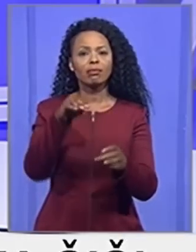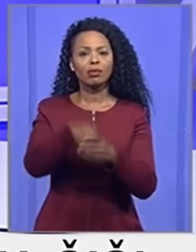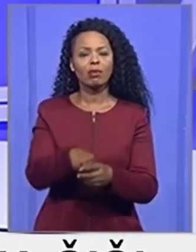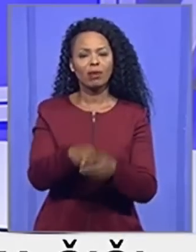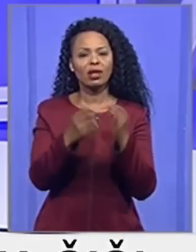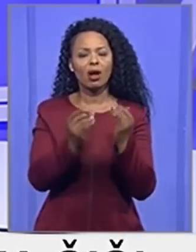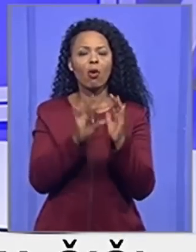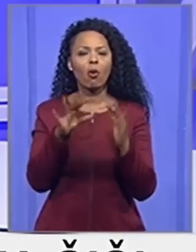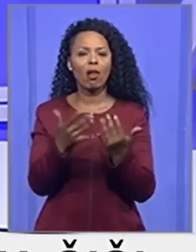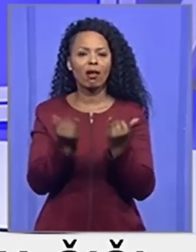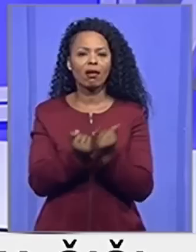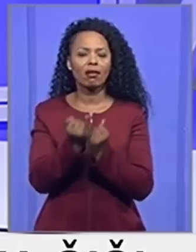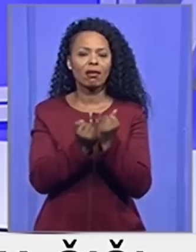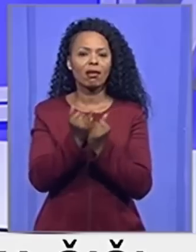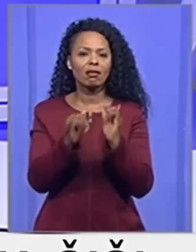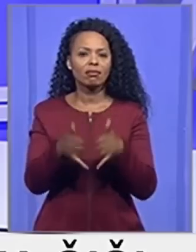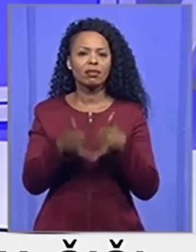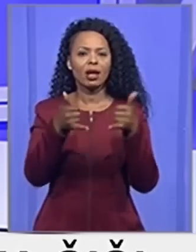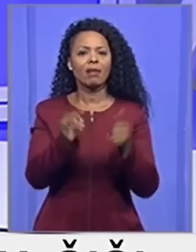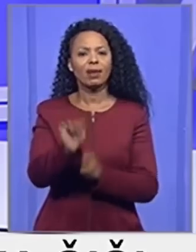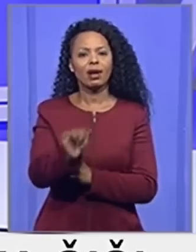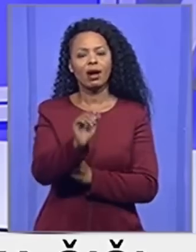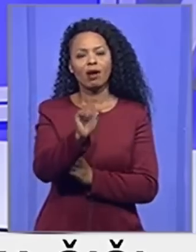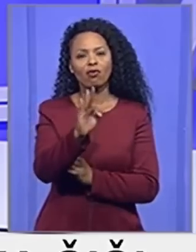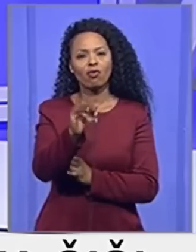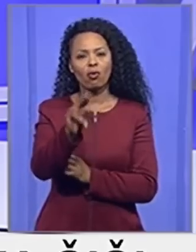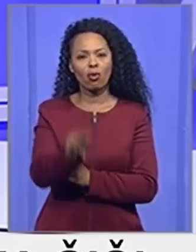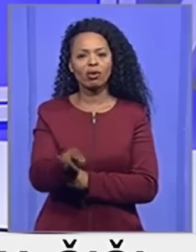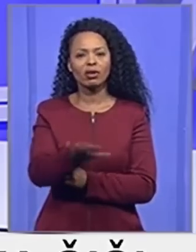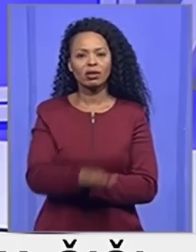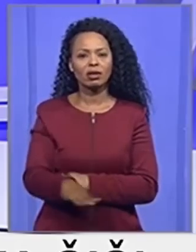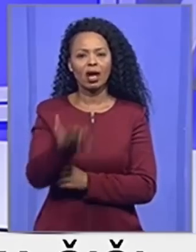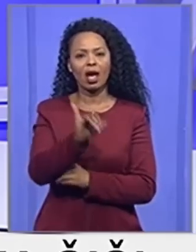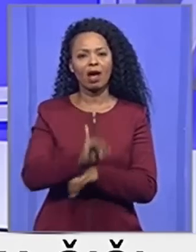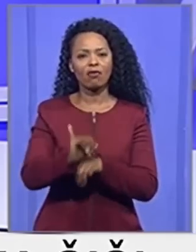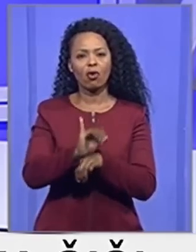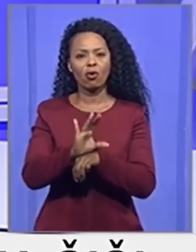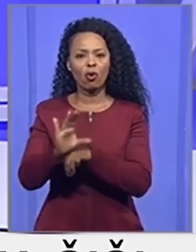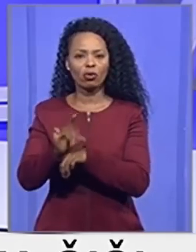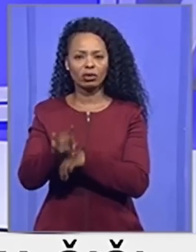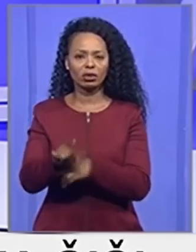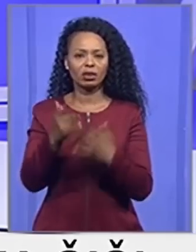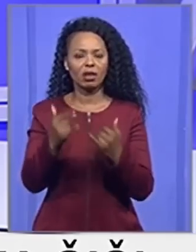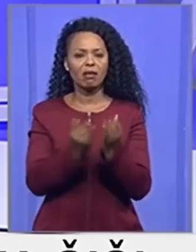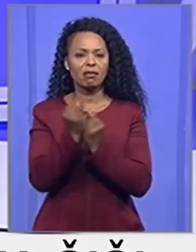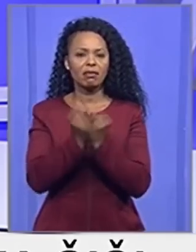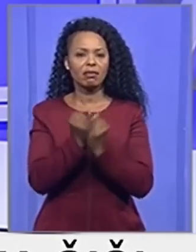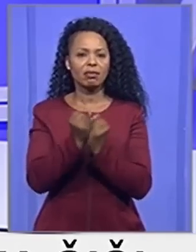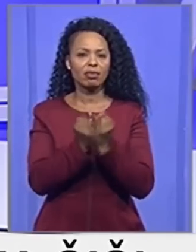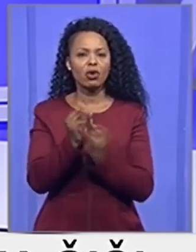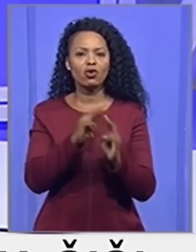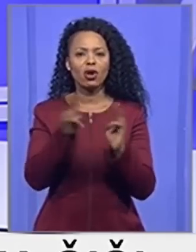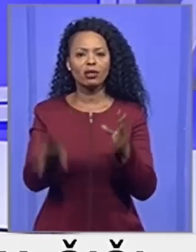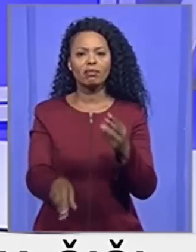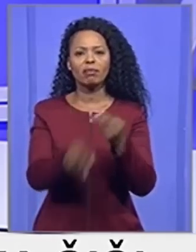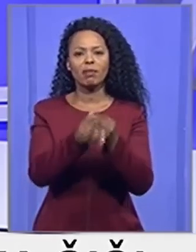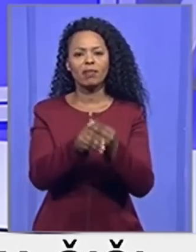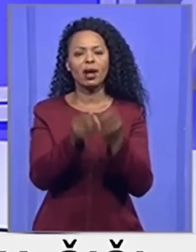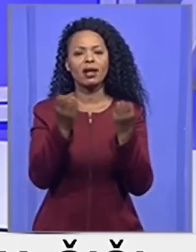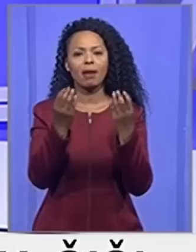ya maoto išago tša mogopo wa AFCON ka Ivory Coast bjalo ka ba phenkgišane e sego go tlaleletša